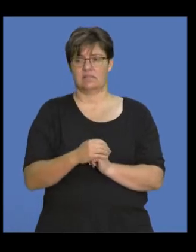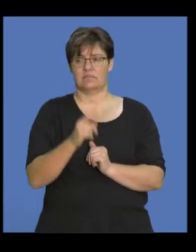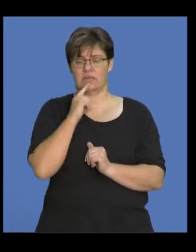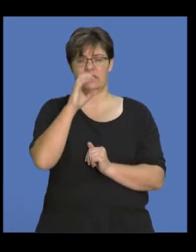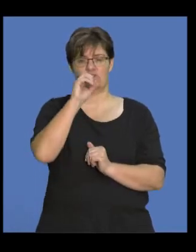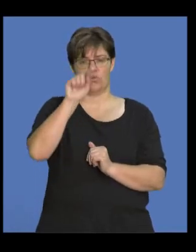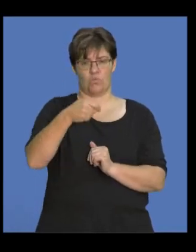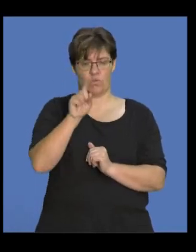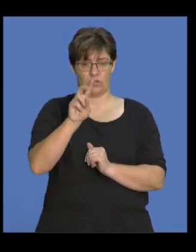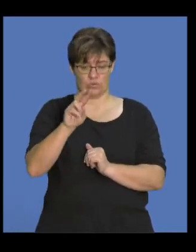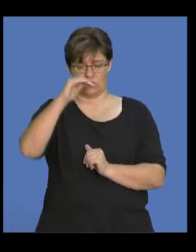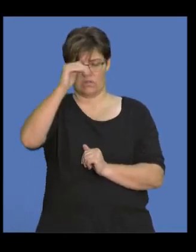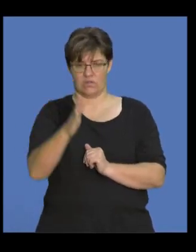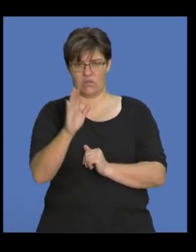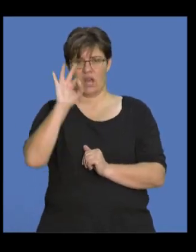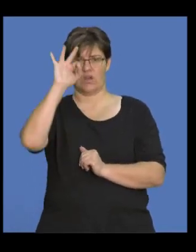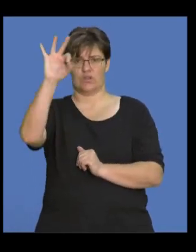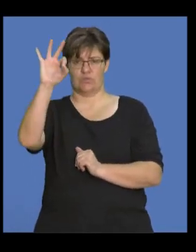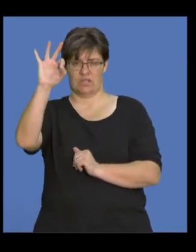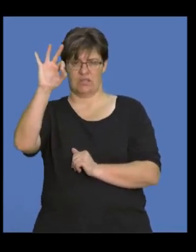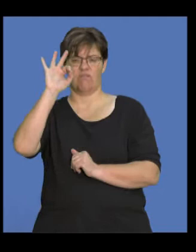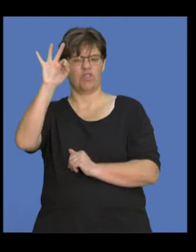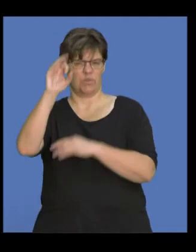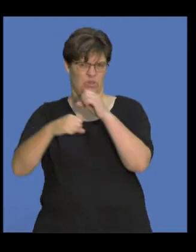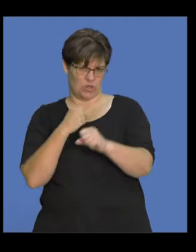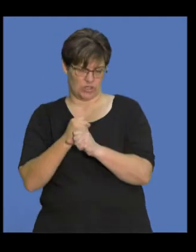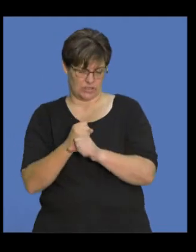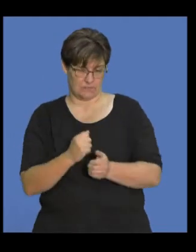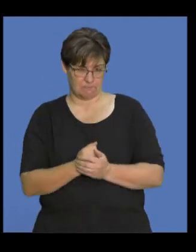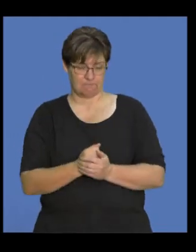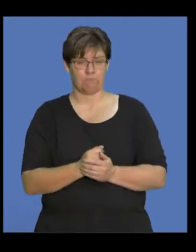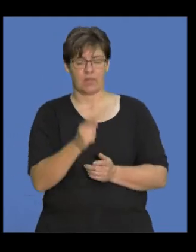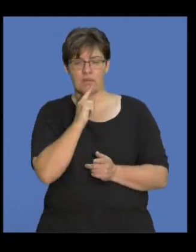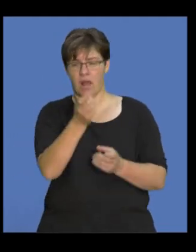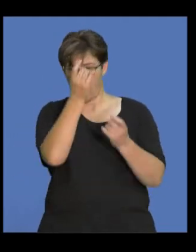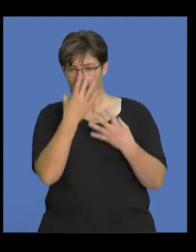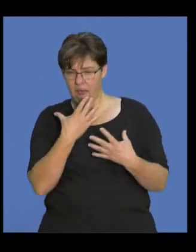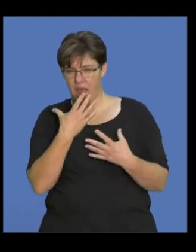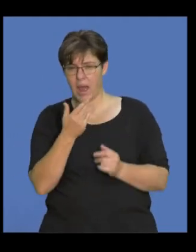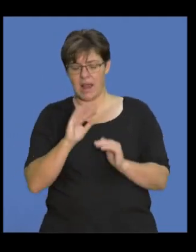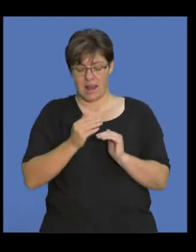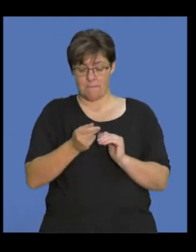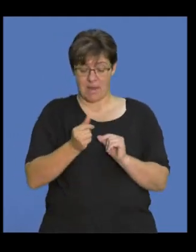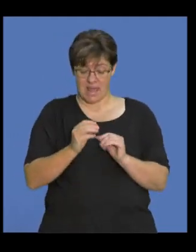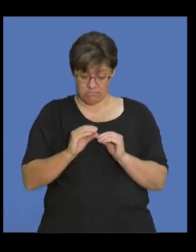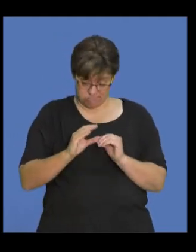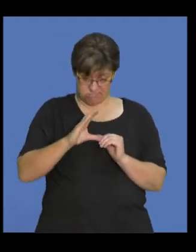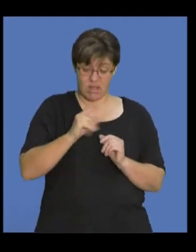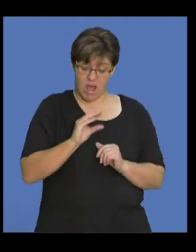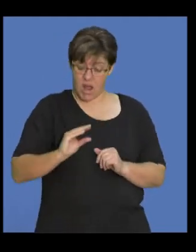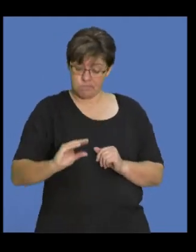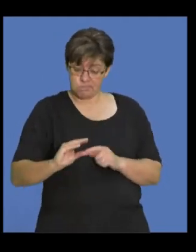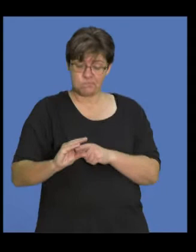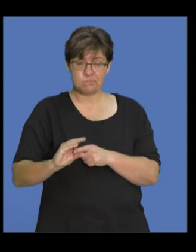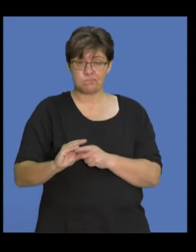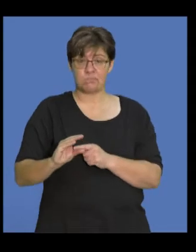and this was for 3 years. After we calculate this, this will tell us how much Nceba will have at the end of